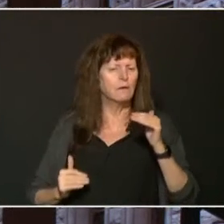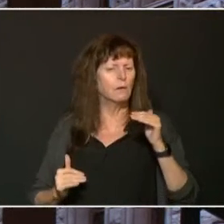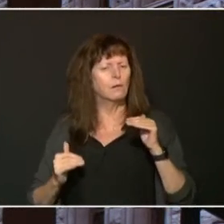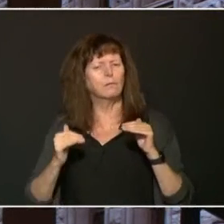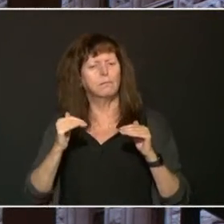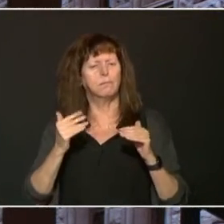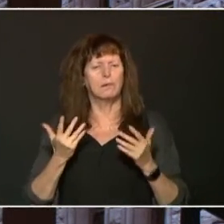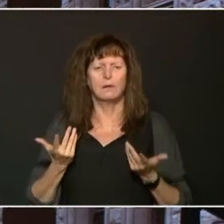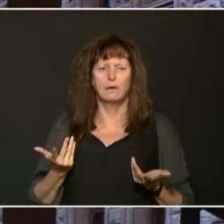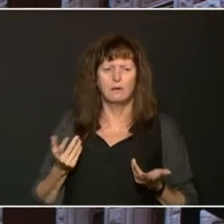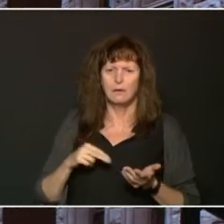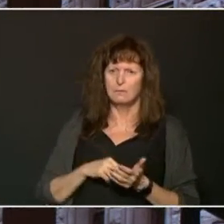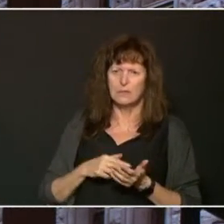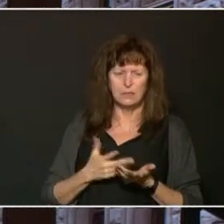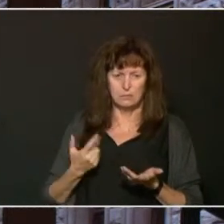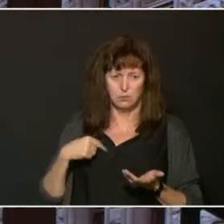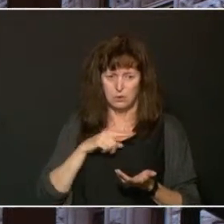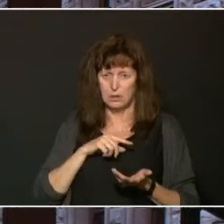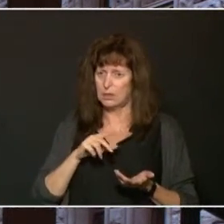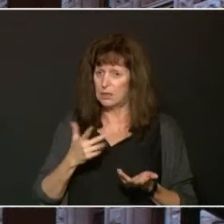third stage indefinitely?